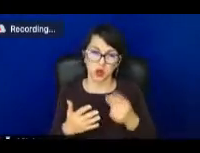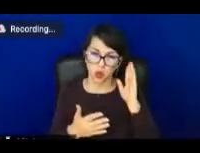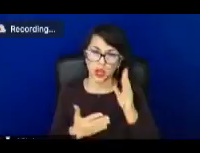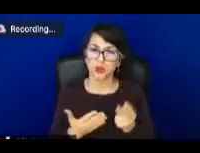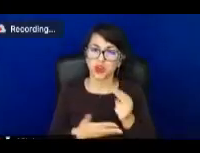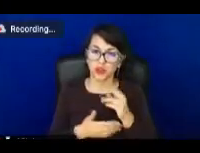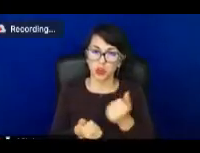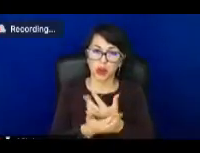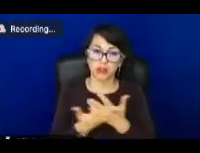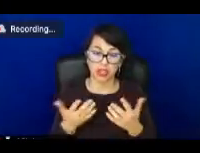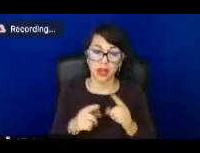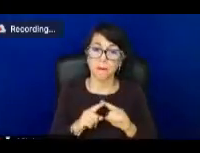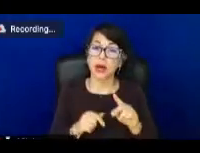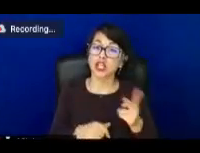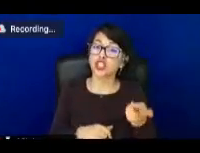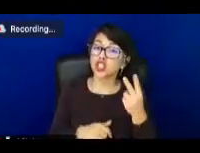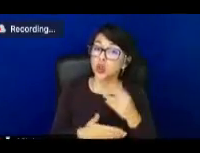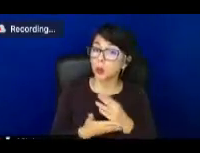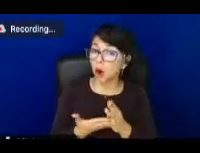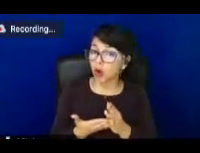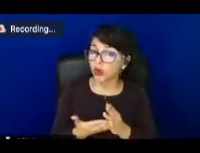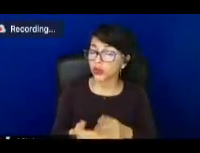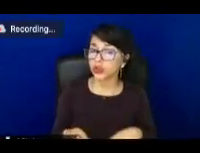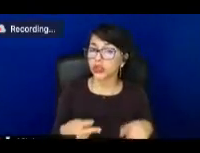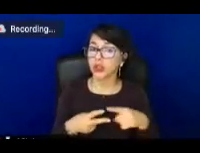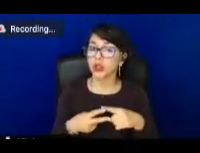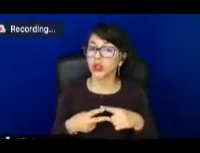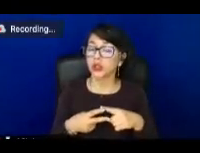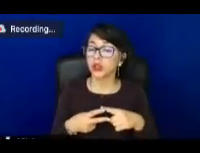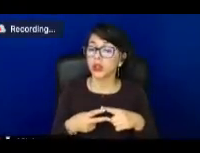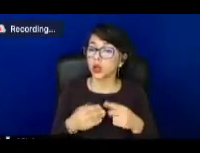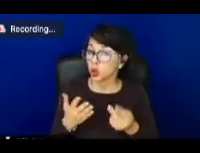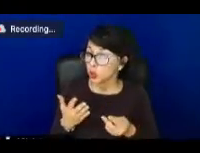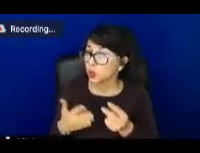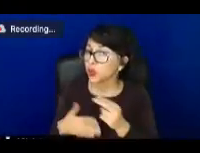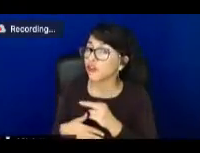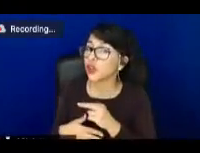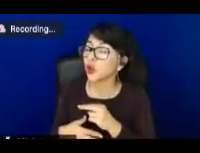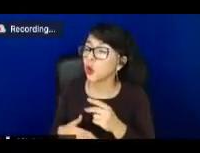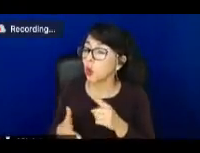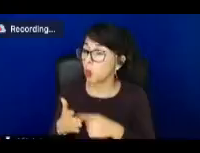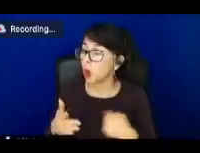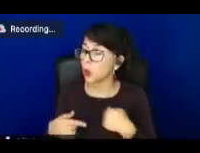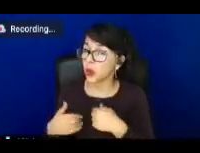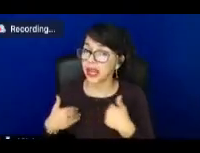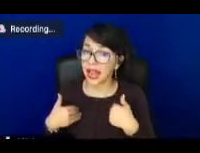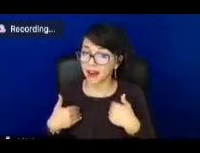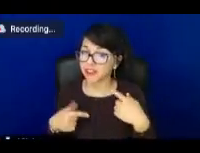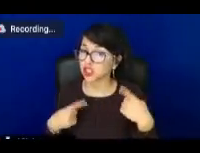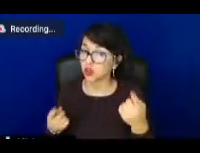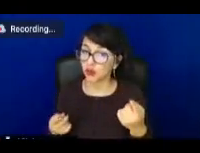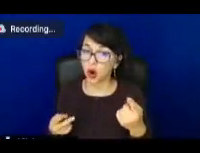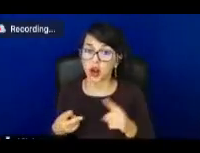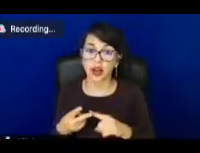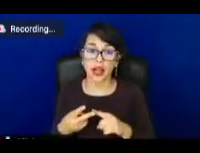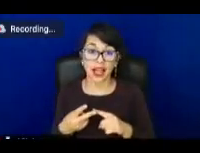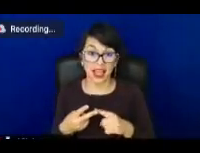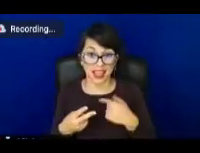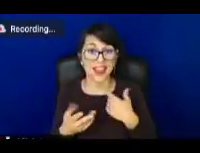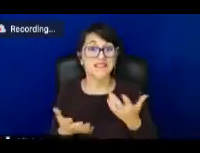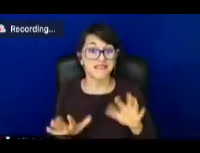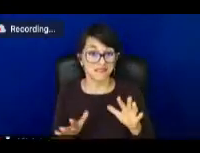do, let's review what we have so far, and then let's review what we have before the census data gets